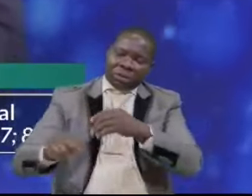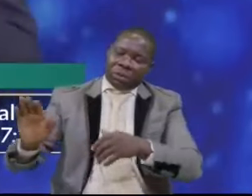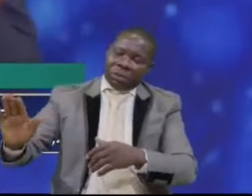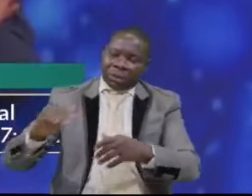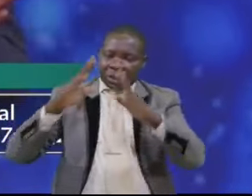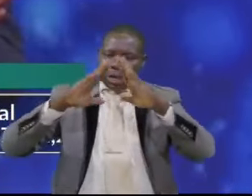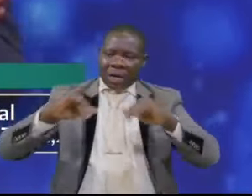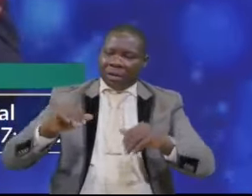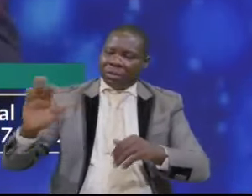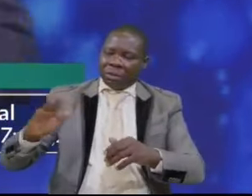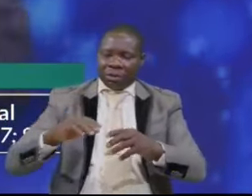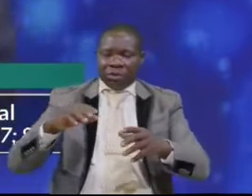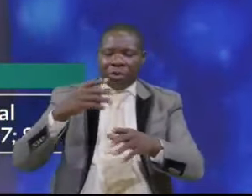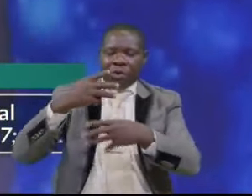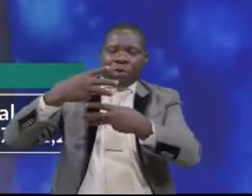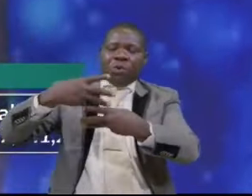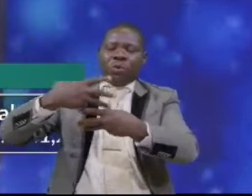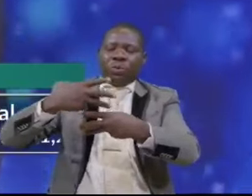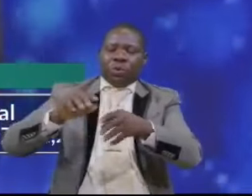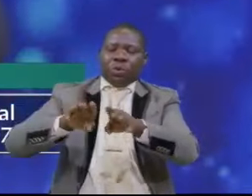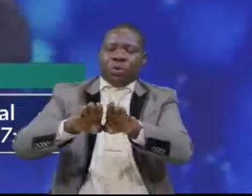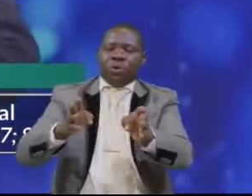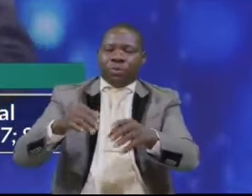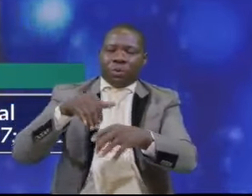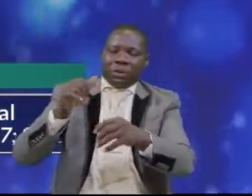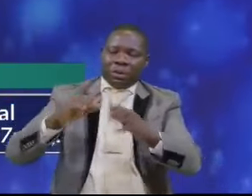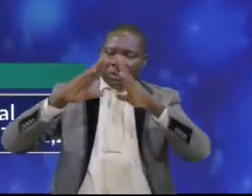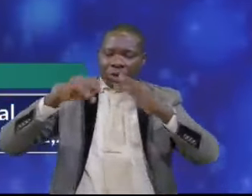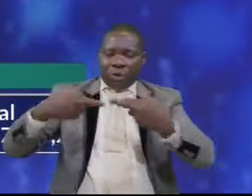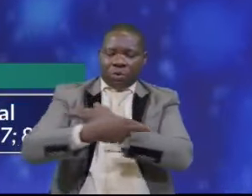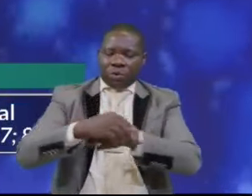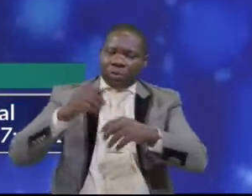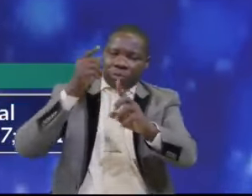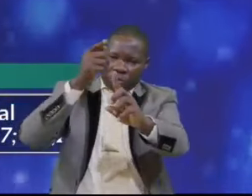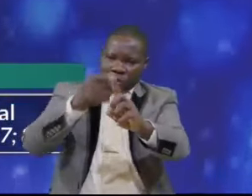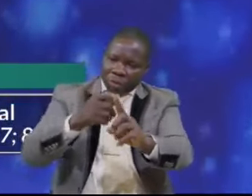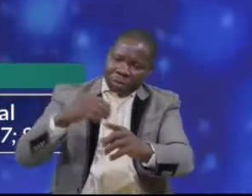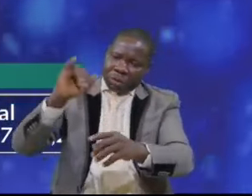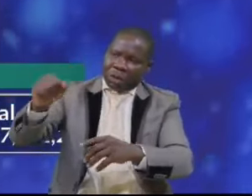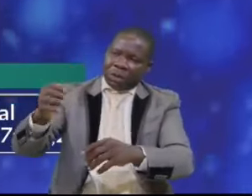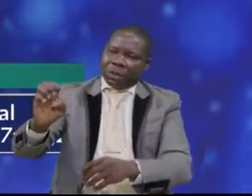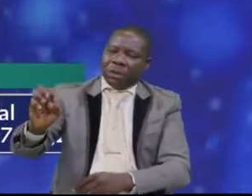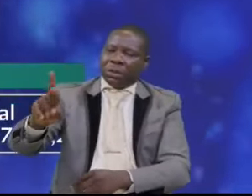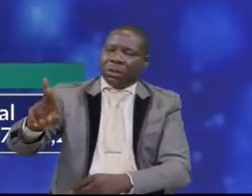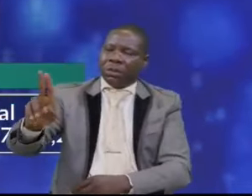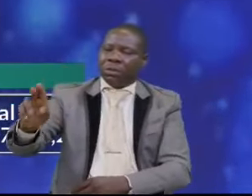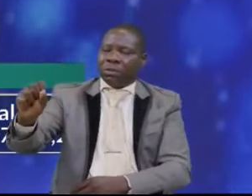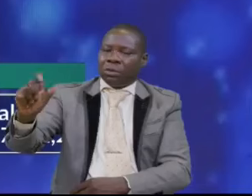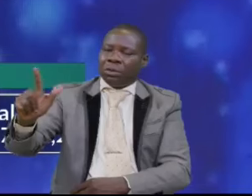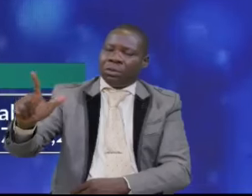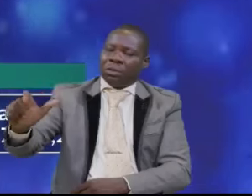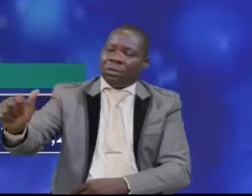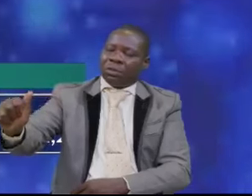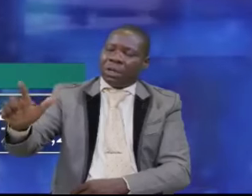open in his chamber toward Jerusalem, he kneeled upon his